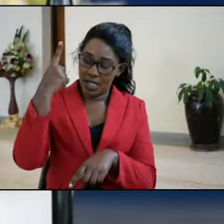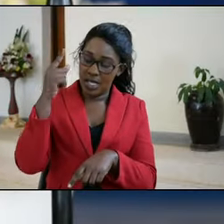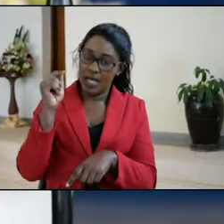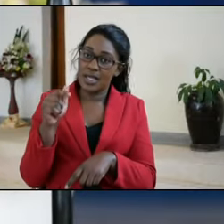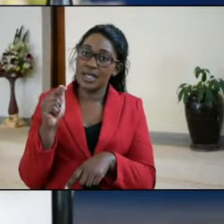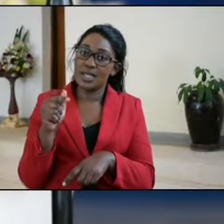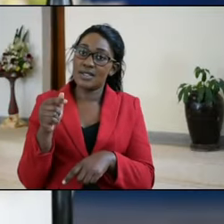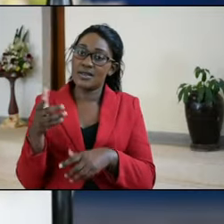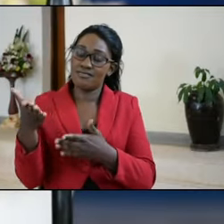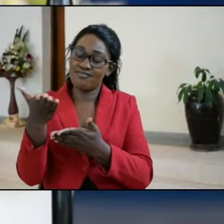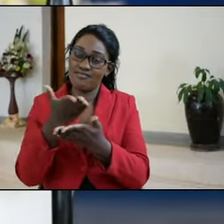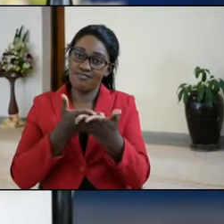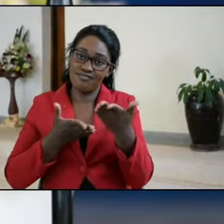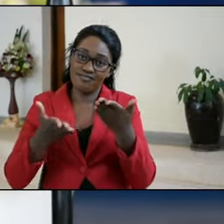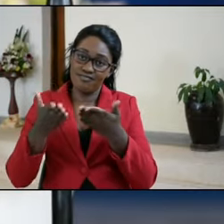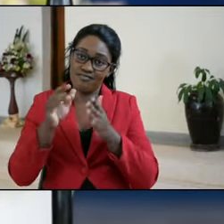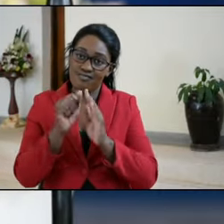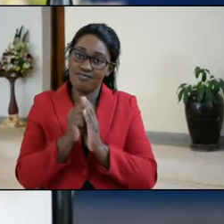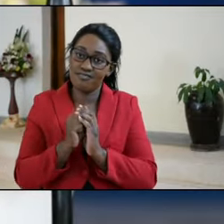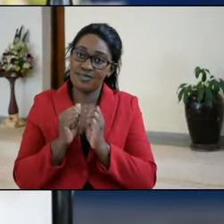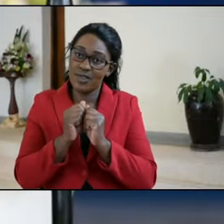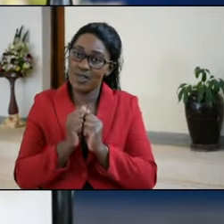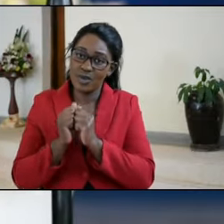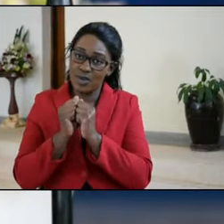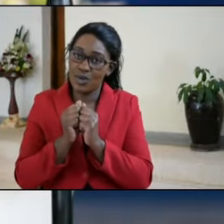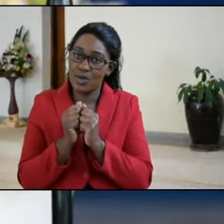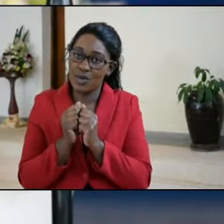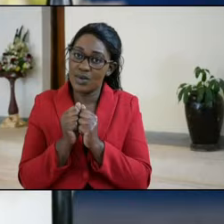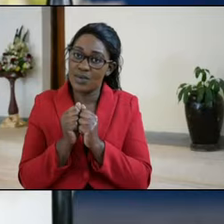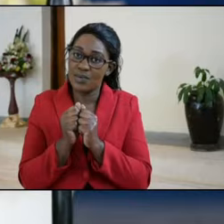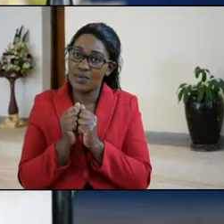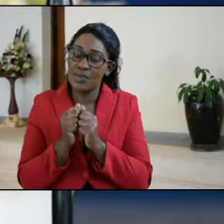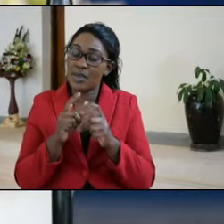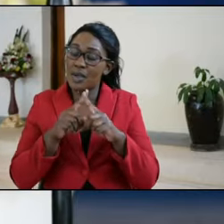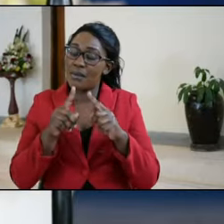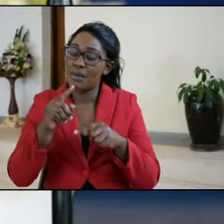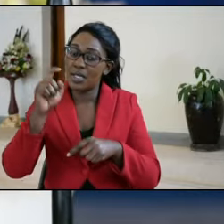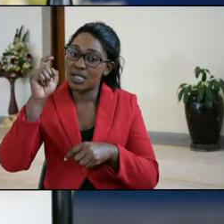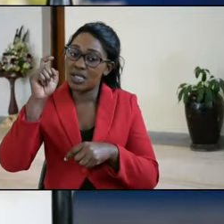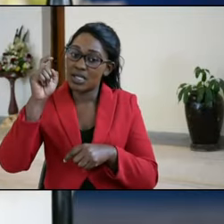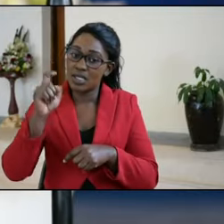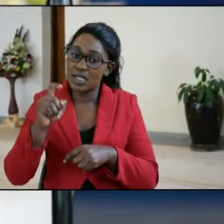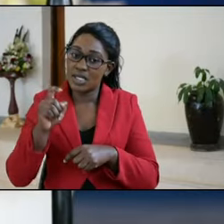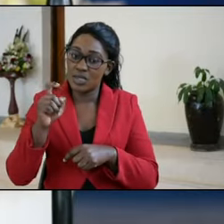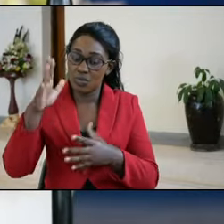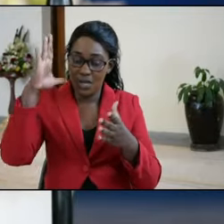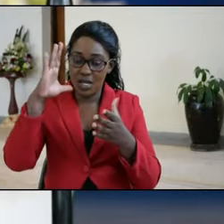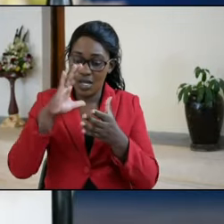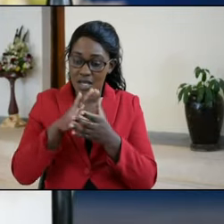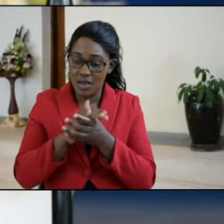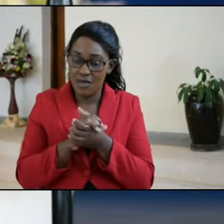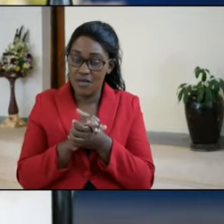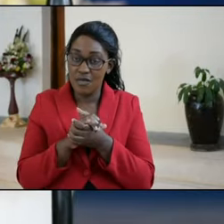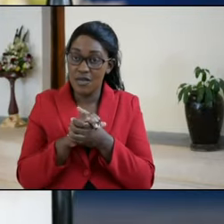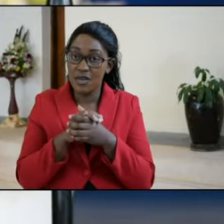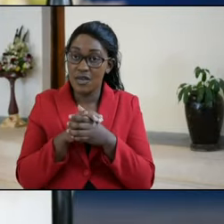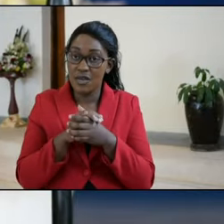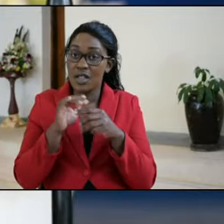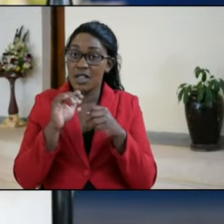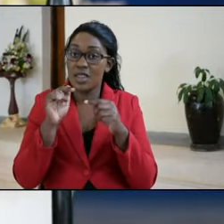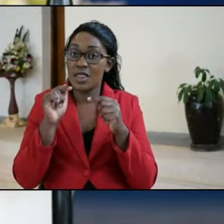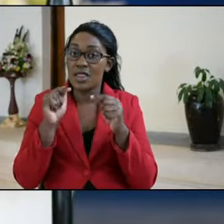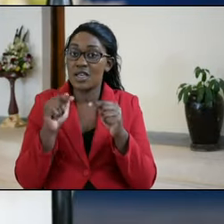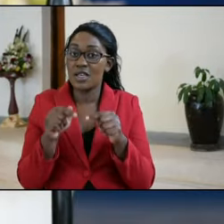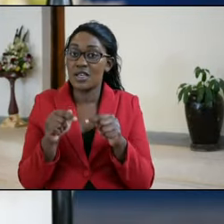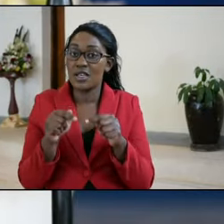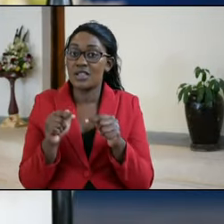with God and us reading about His promises. But we need to believe that these promises apply to us to put us in a